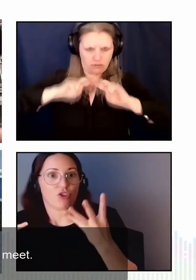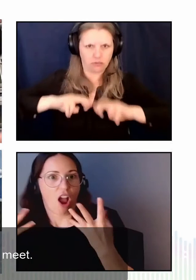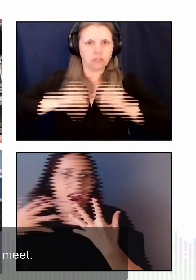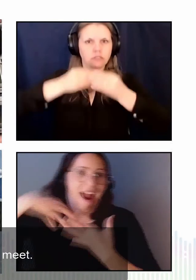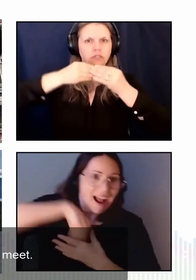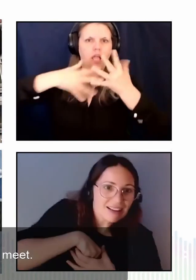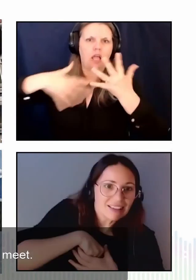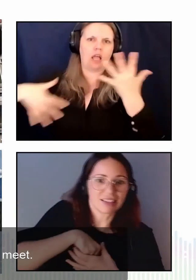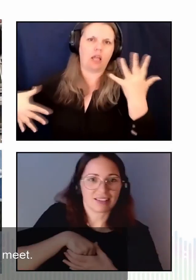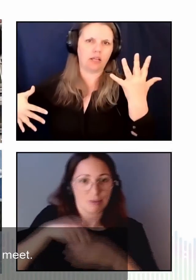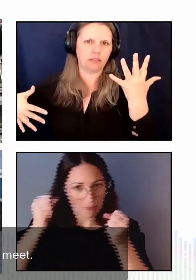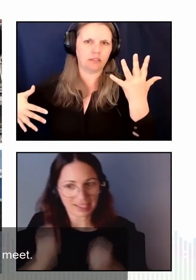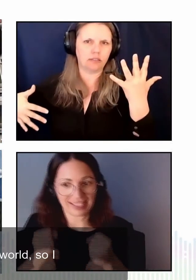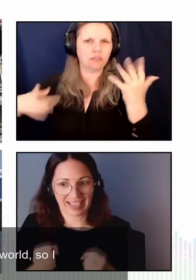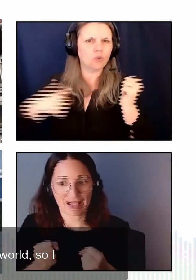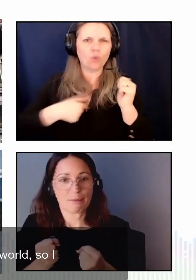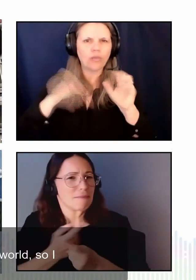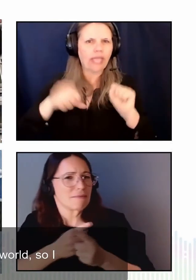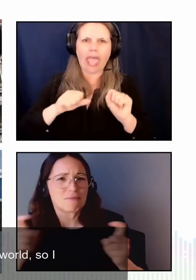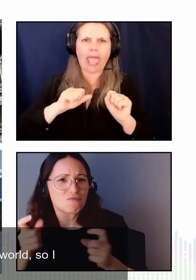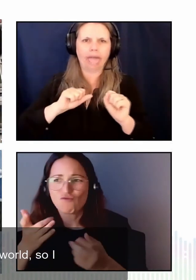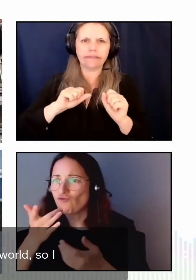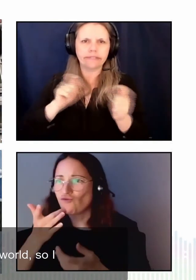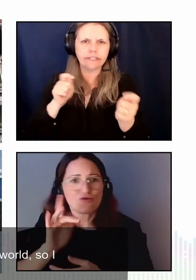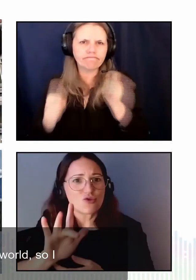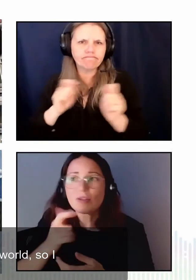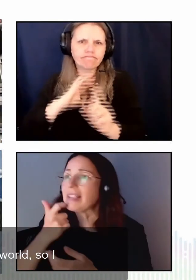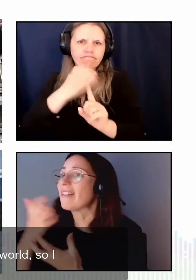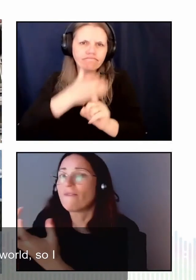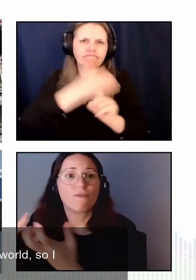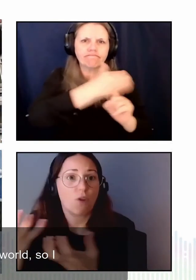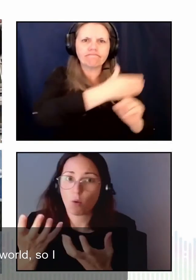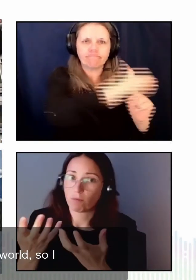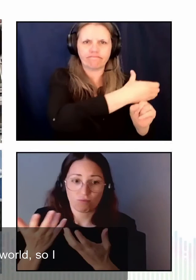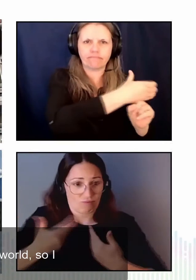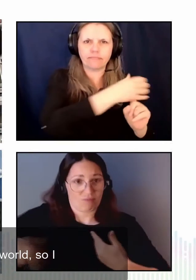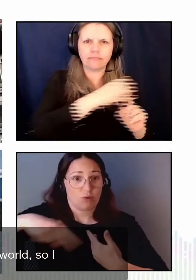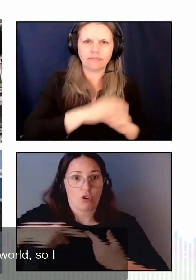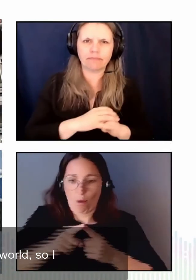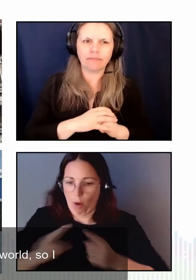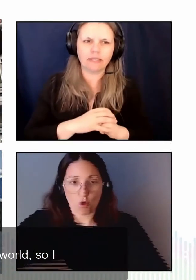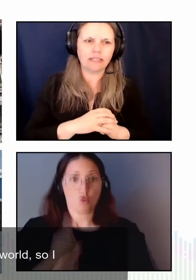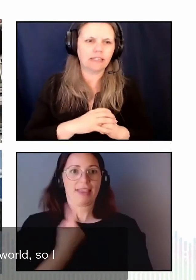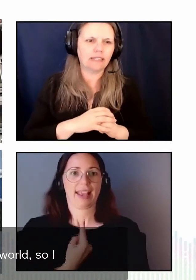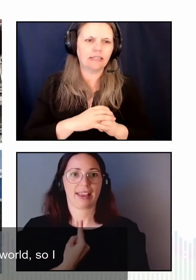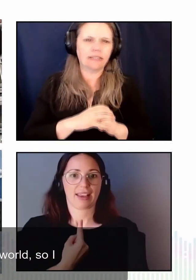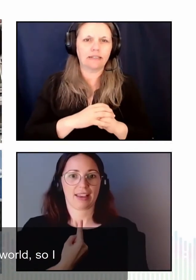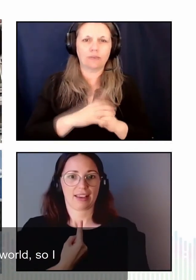We can be whoever we meet. We are only one of a very multifaceted